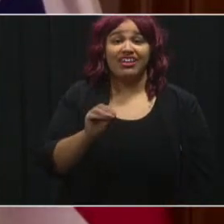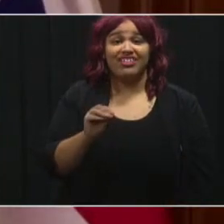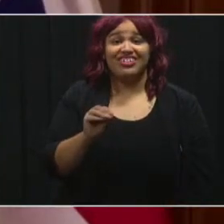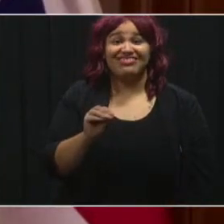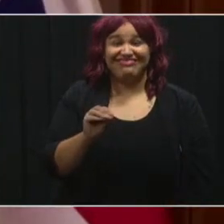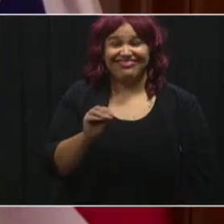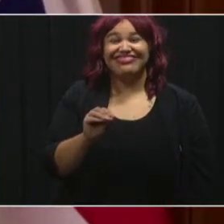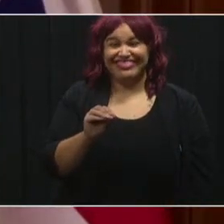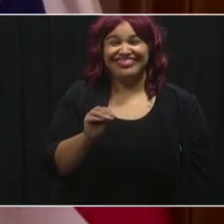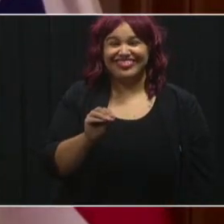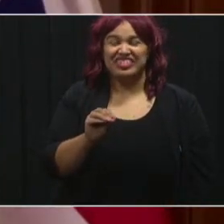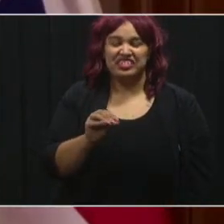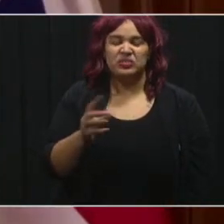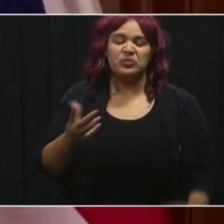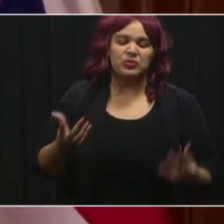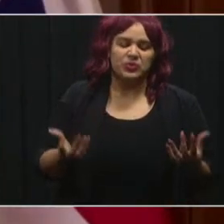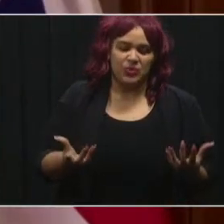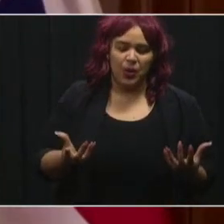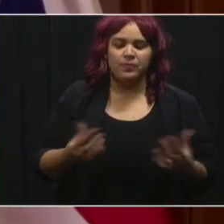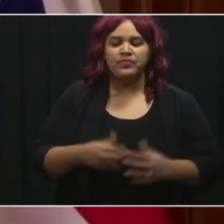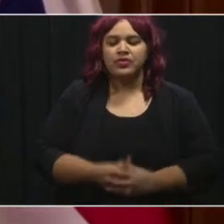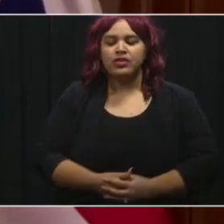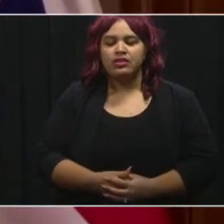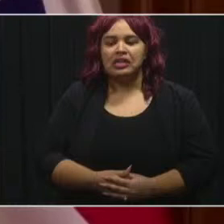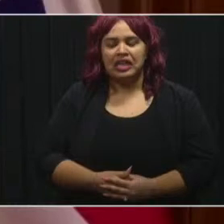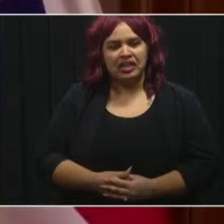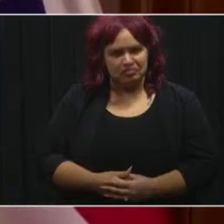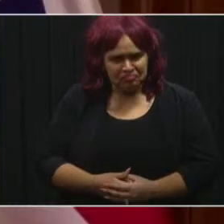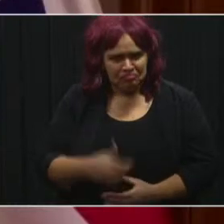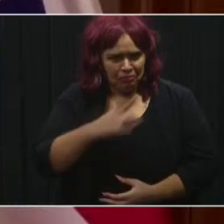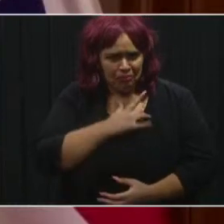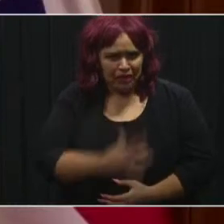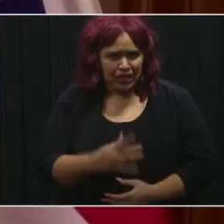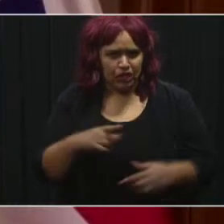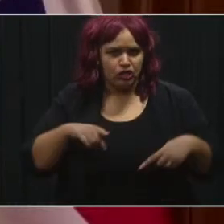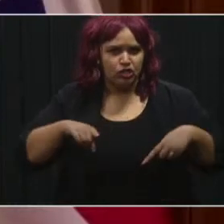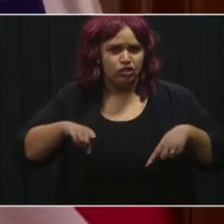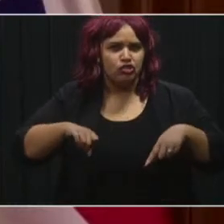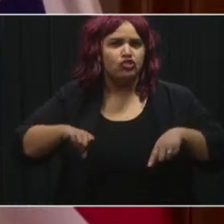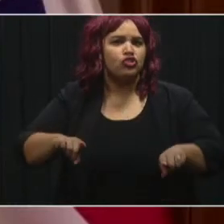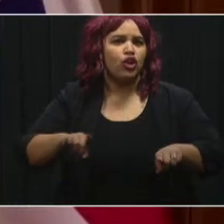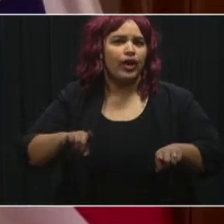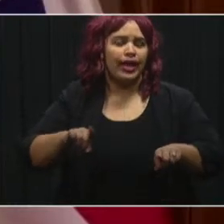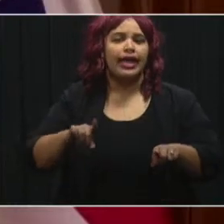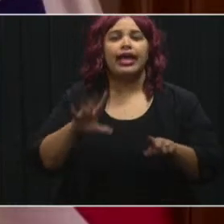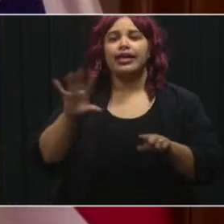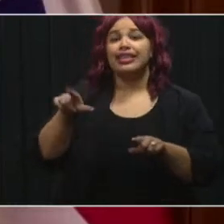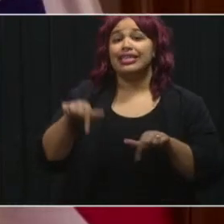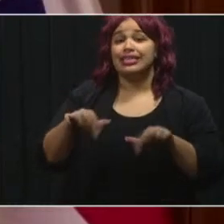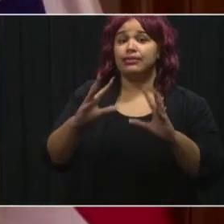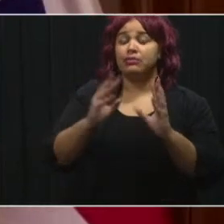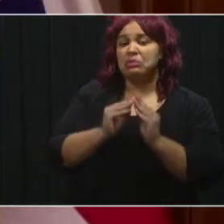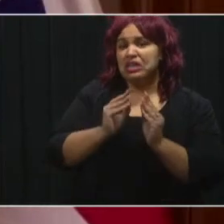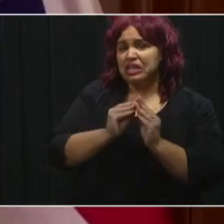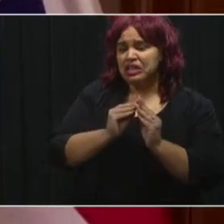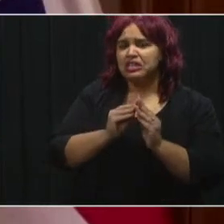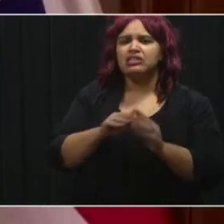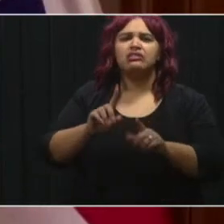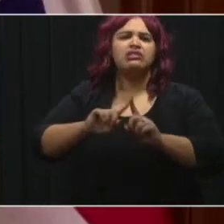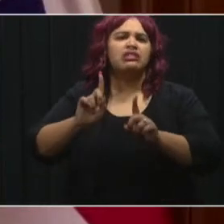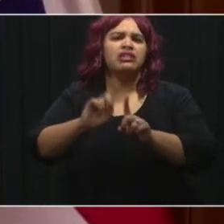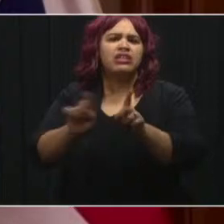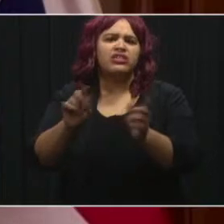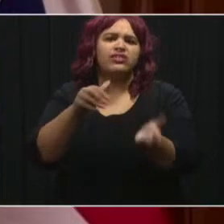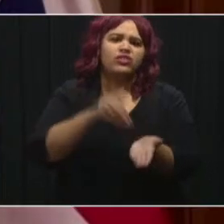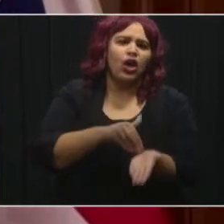the similar, frontline workers and yourself, there's been pleas, whether it was masking or social distancing.